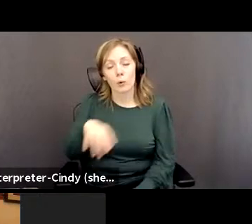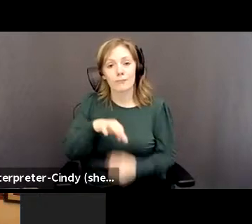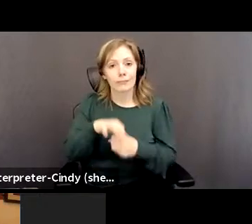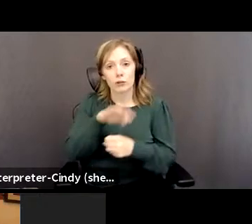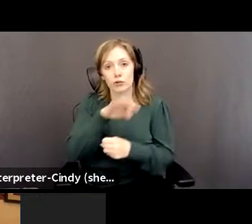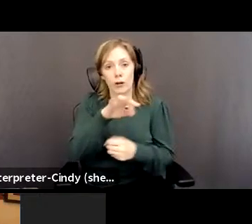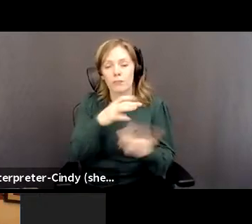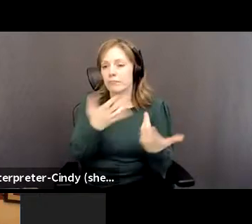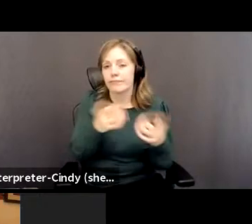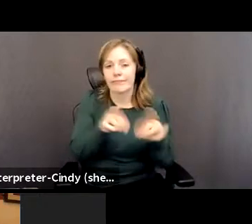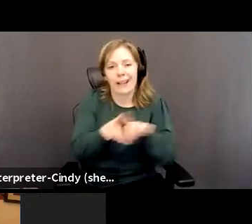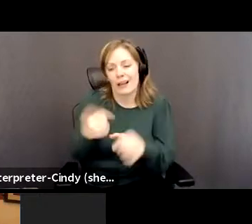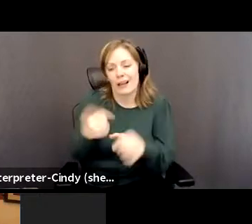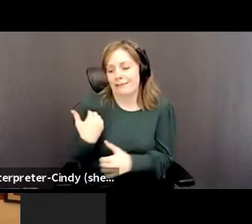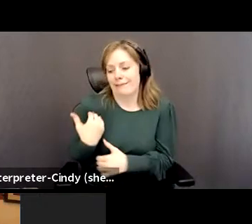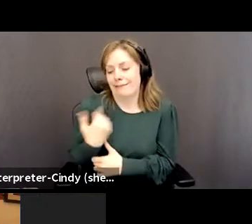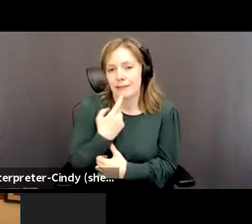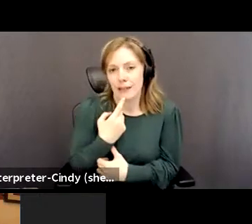Like